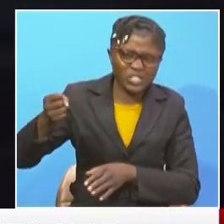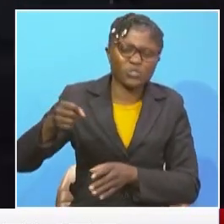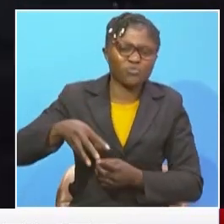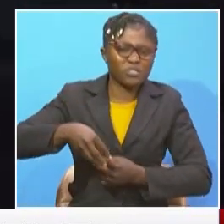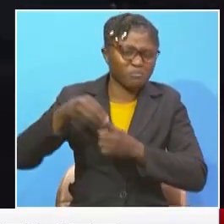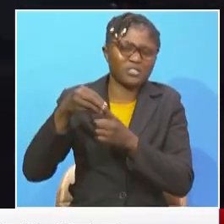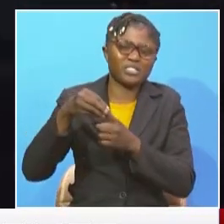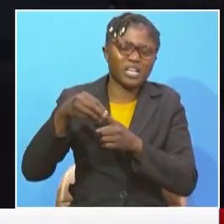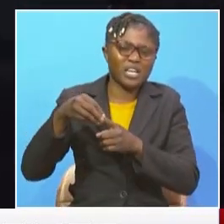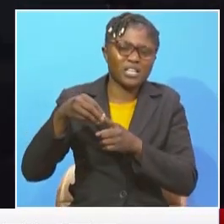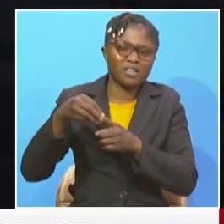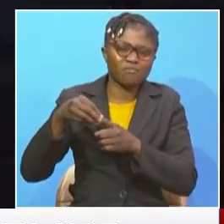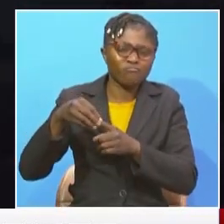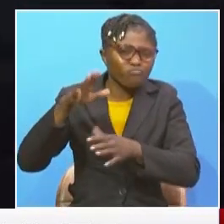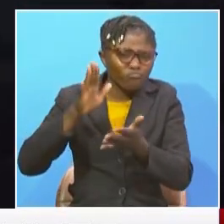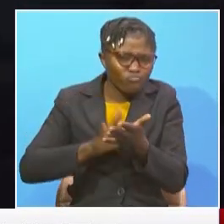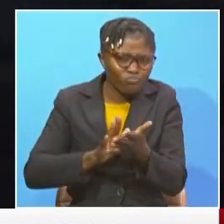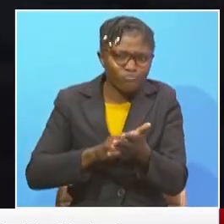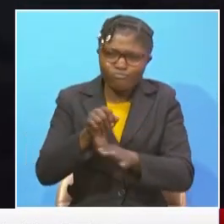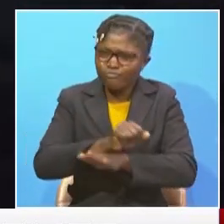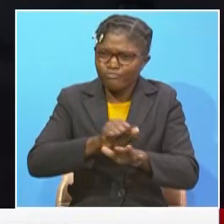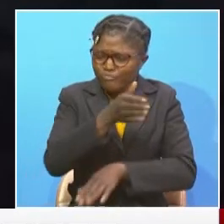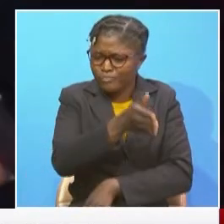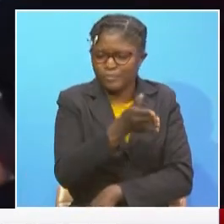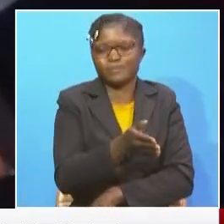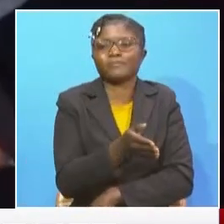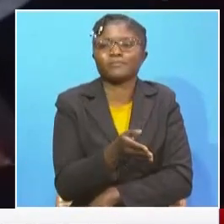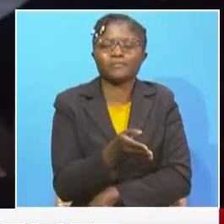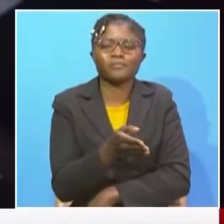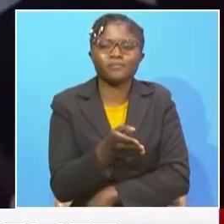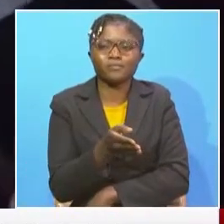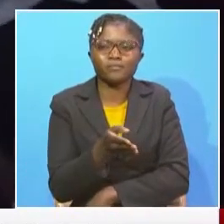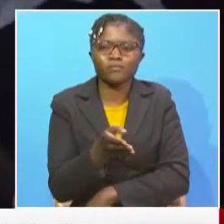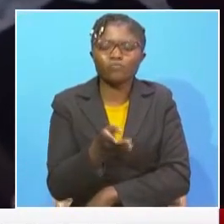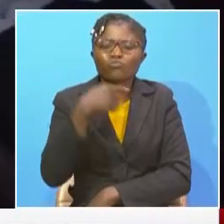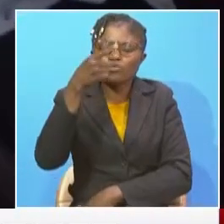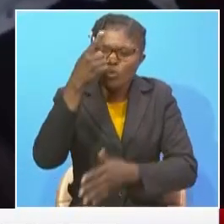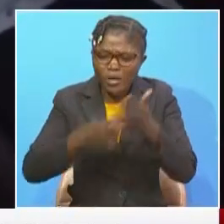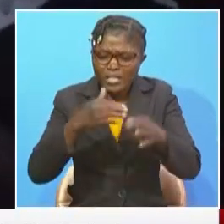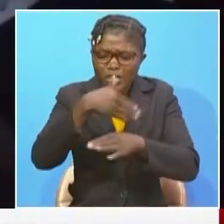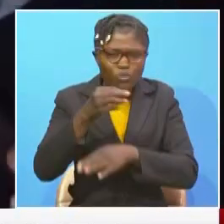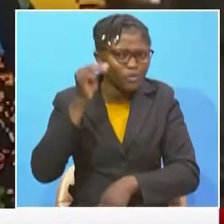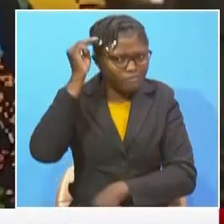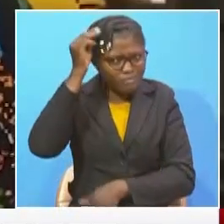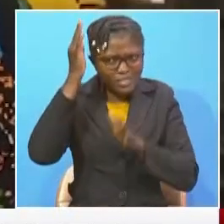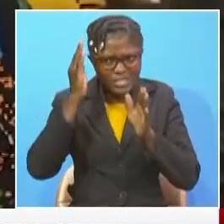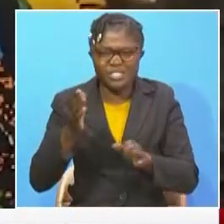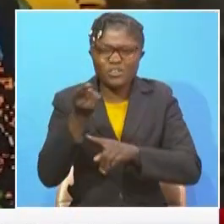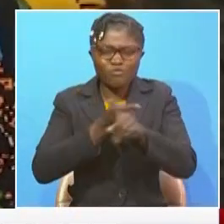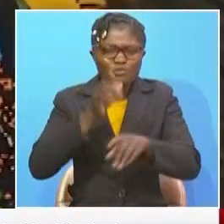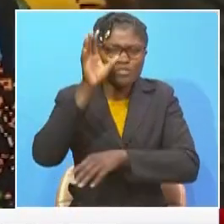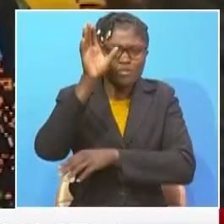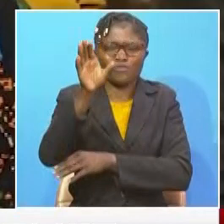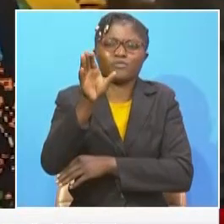the Kabamba Secondary School. Serenja District Commissioner Paul Masua commended outgoing Minister for Central Province Princess